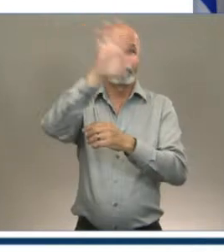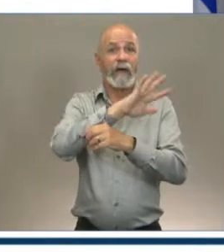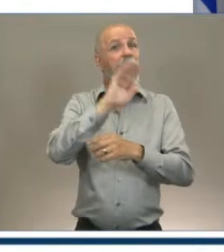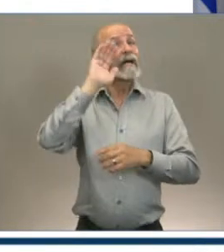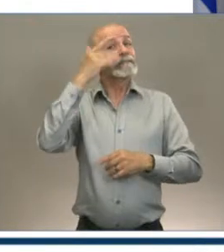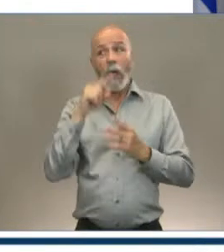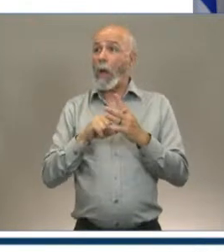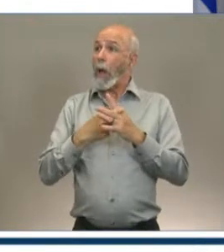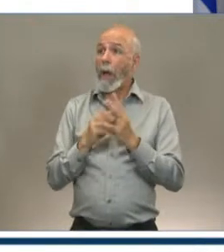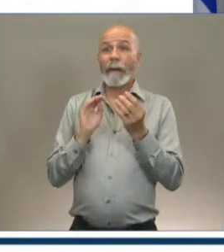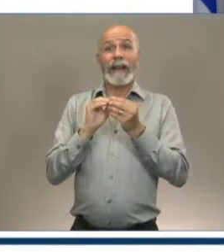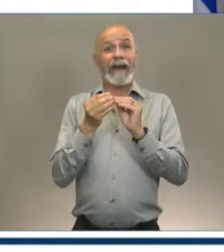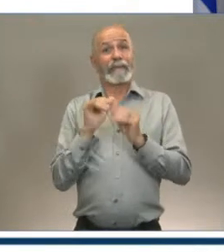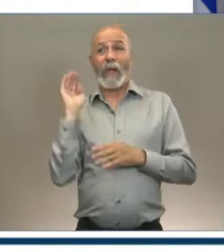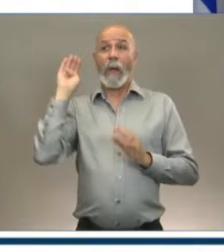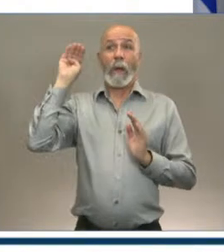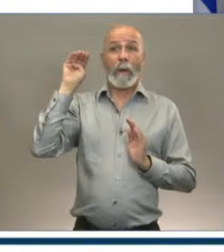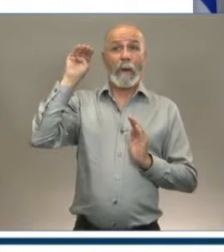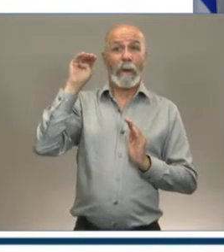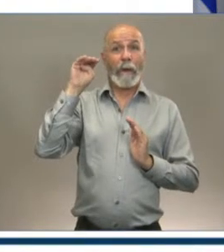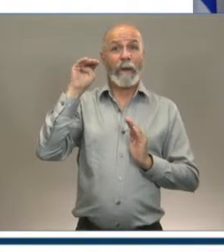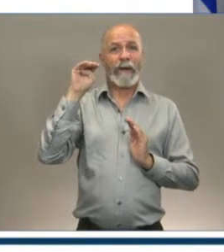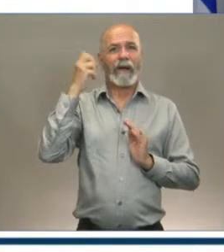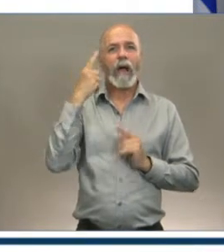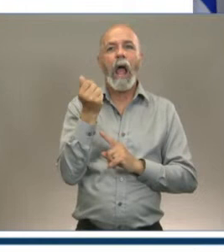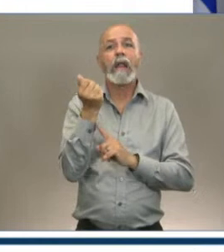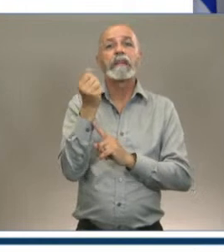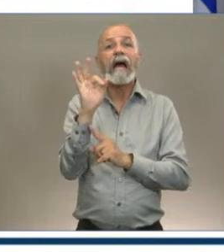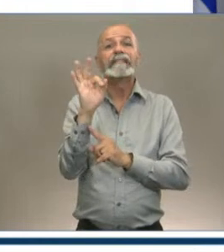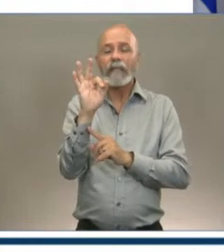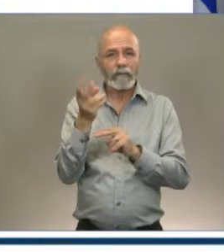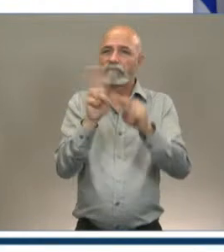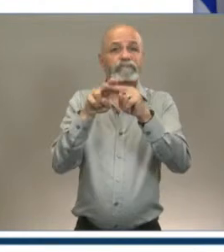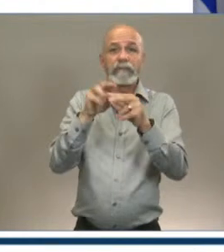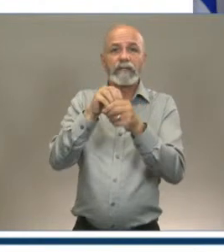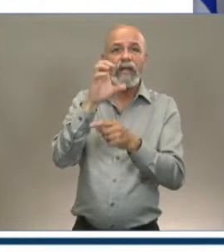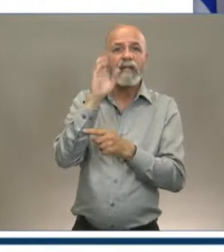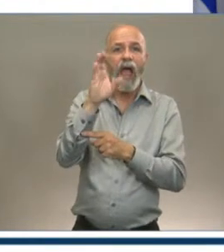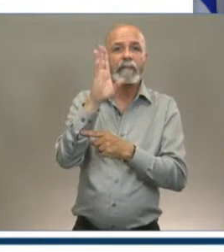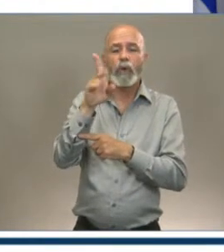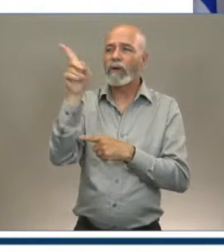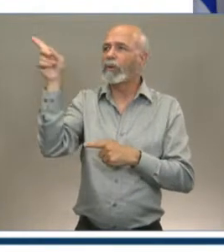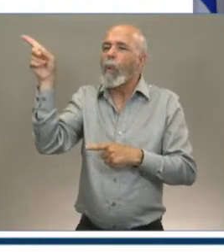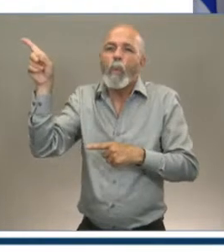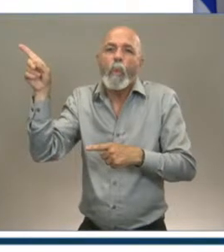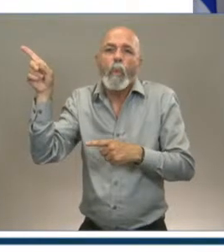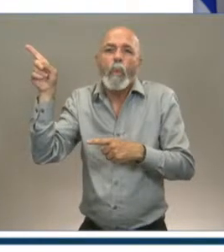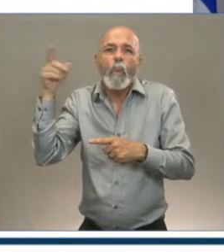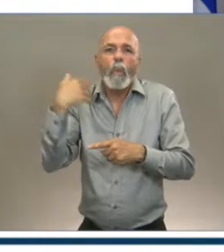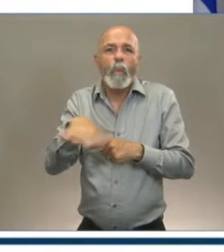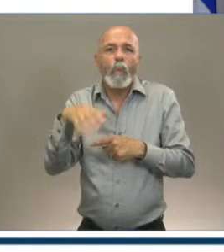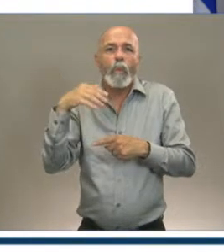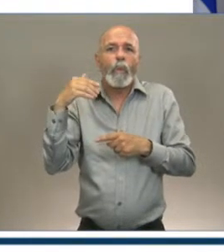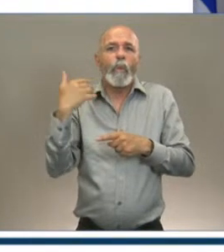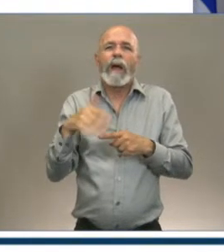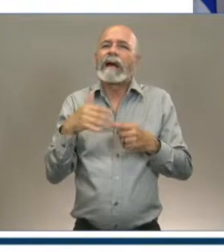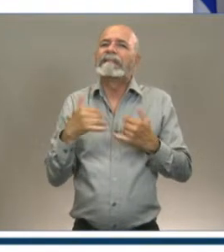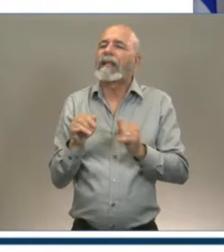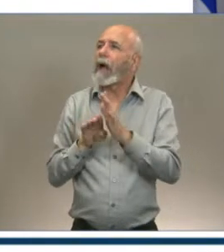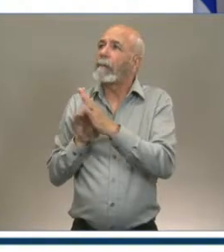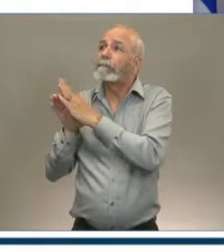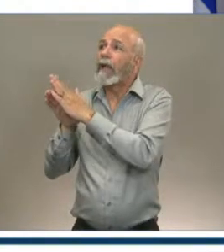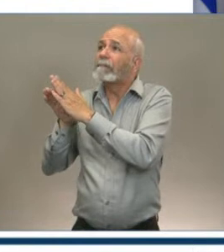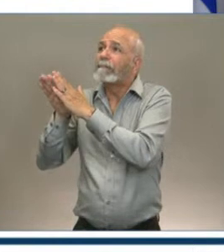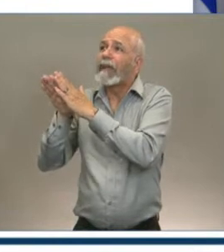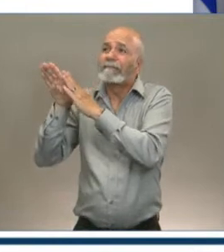reporting 19 cases in the Cape Breton Regional Municipality. So that's an increase and they continue to climb. After much work